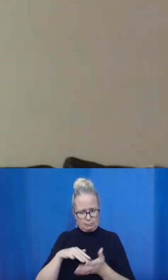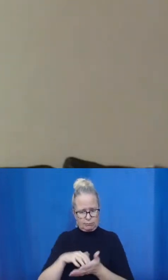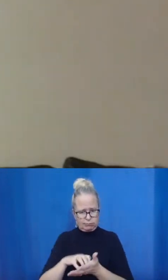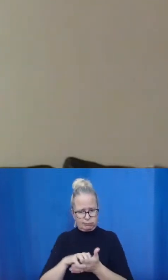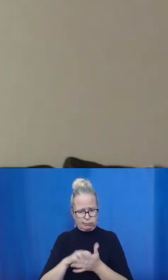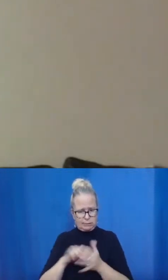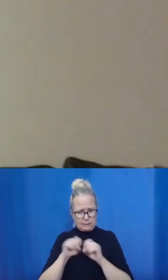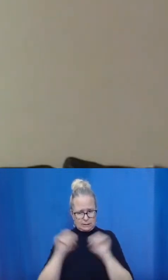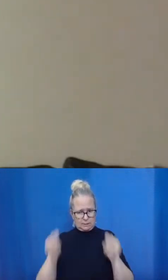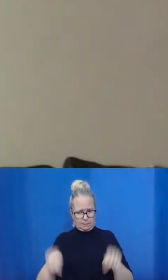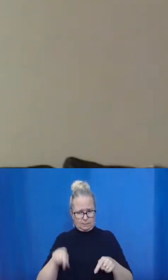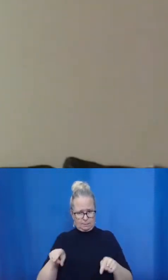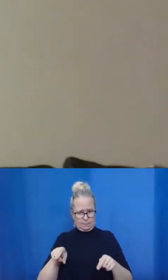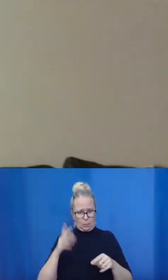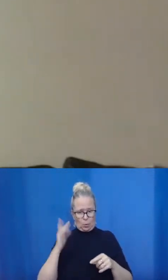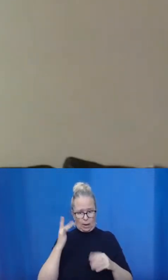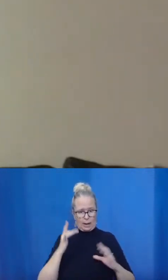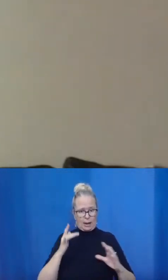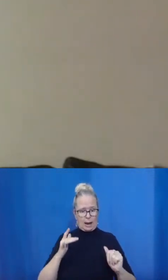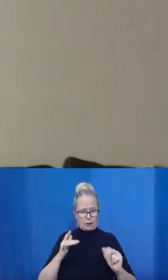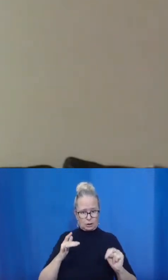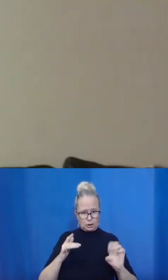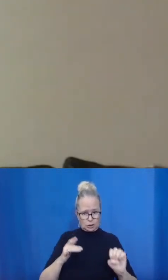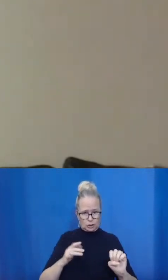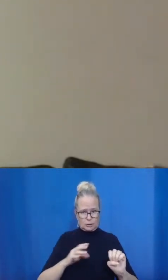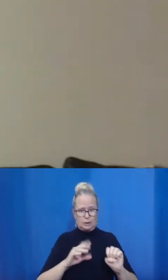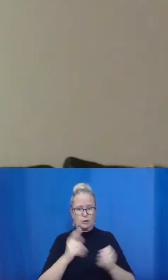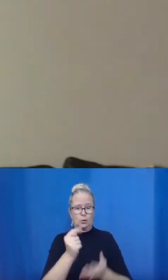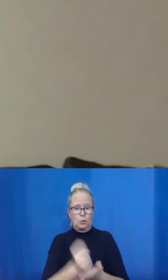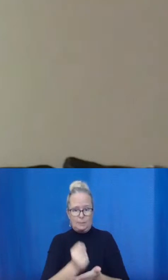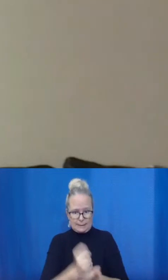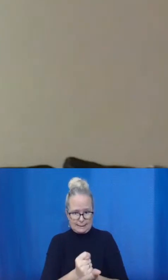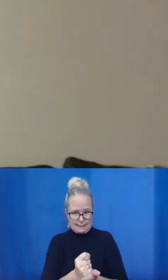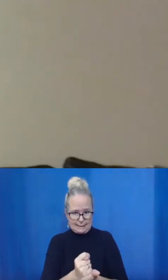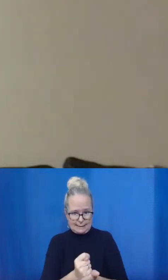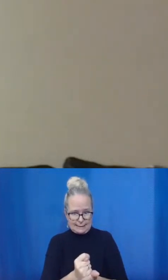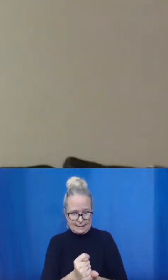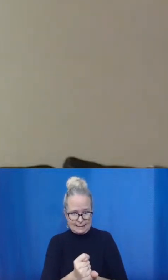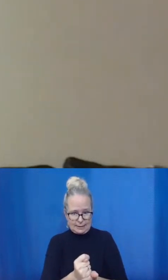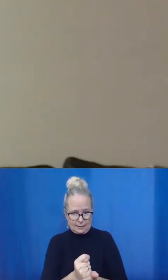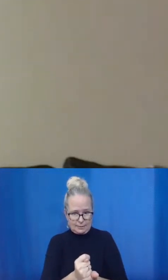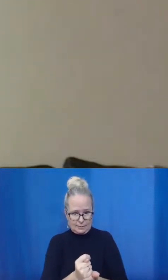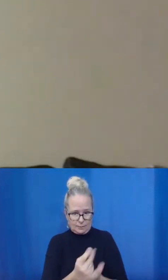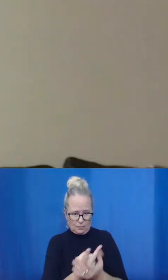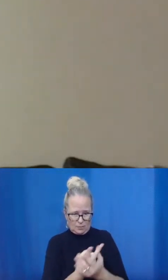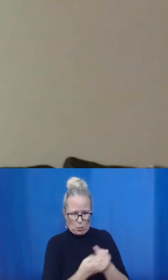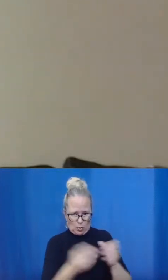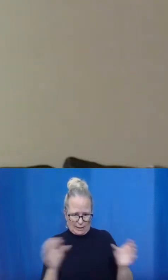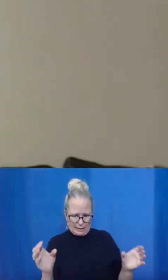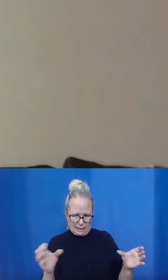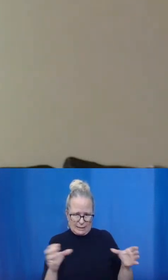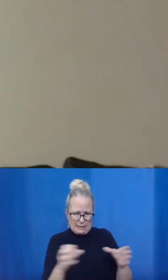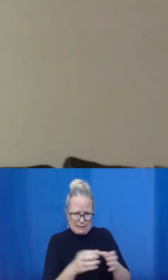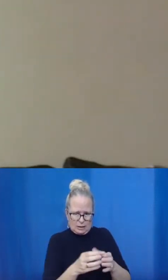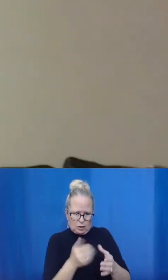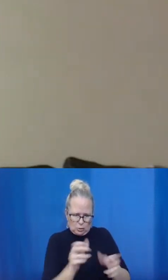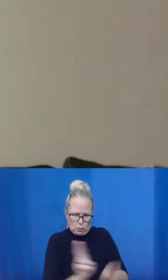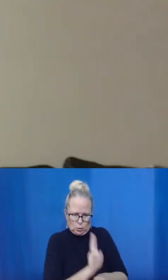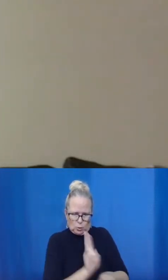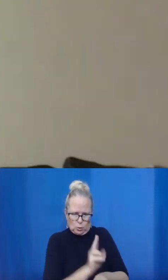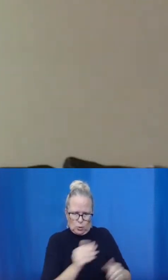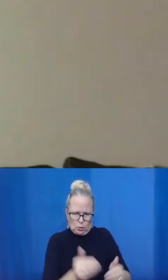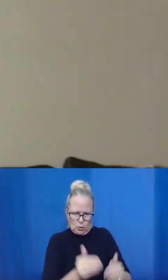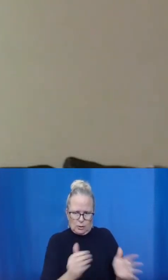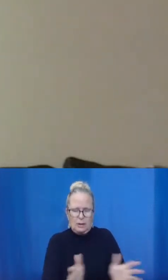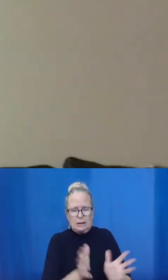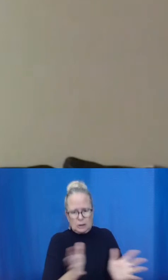of following the rules and getting the vaccine, you know, unfortunately, through no fault of their own, their